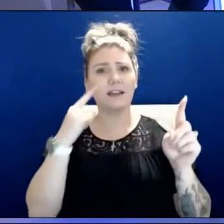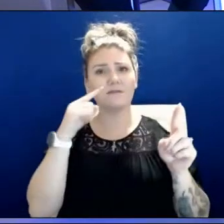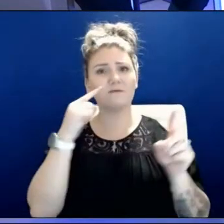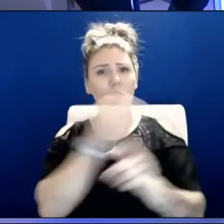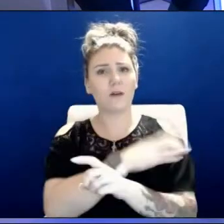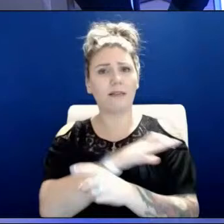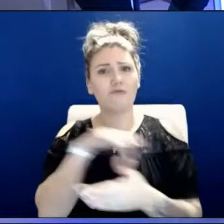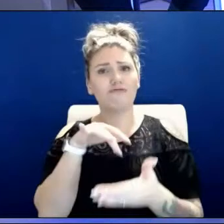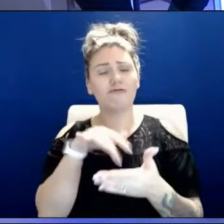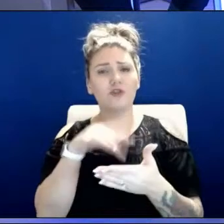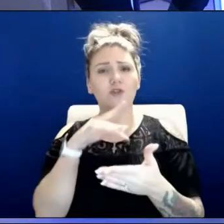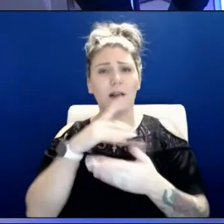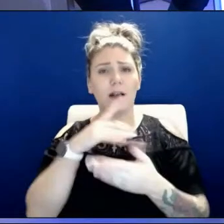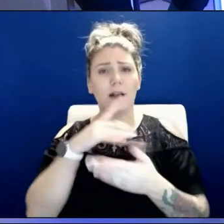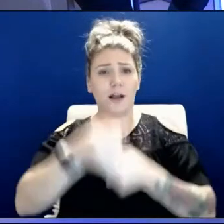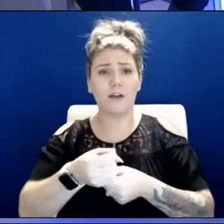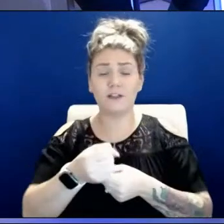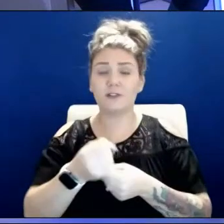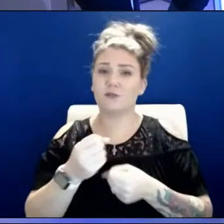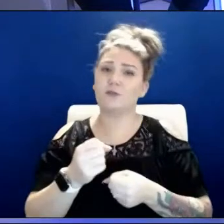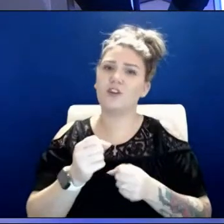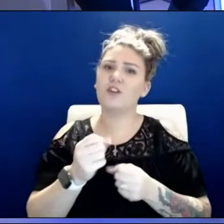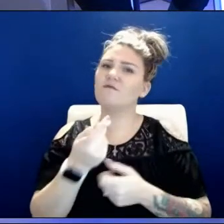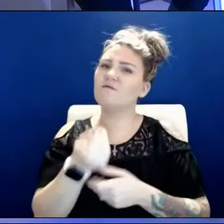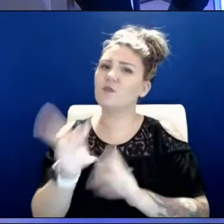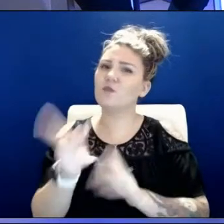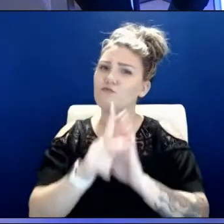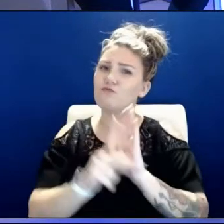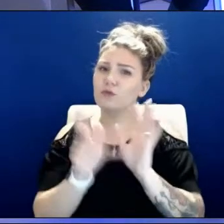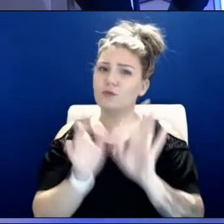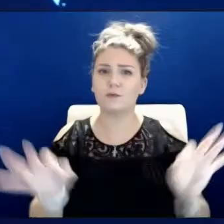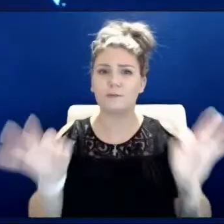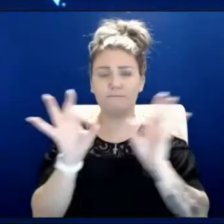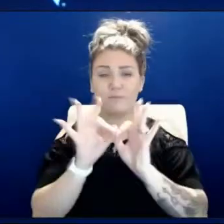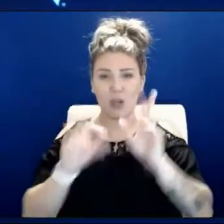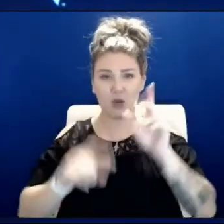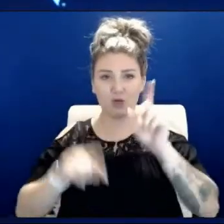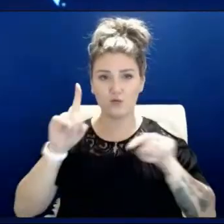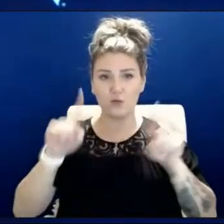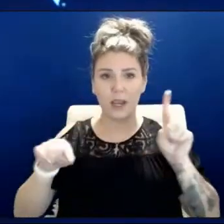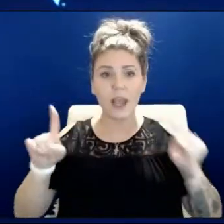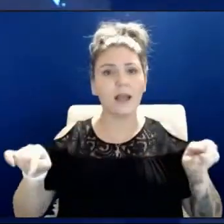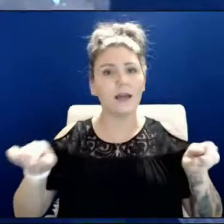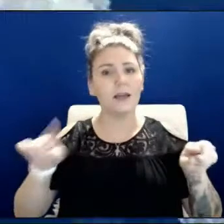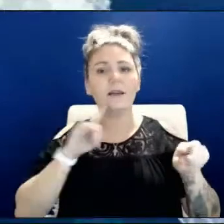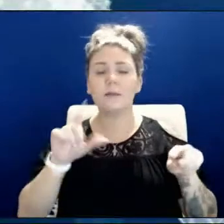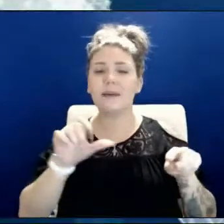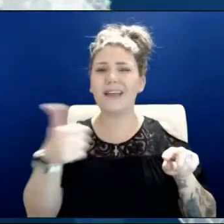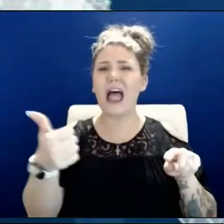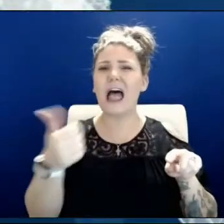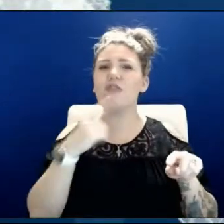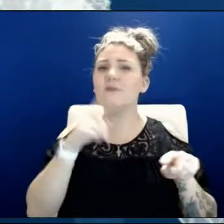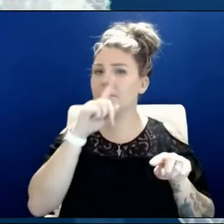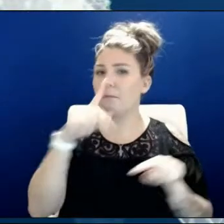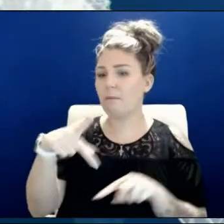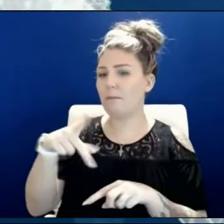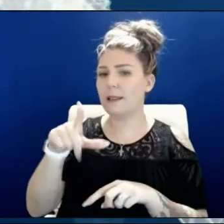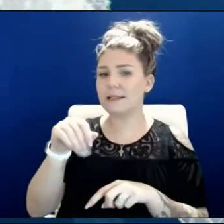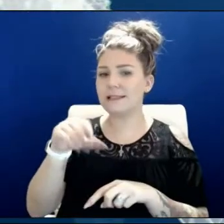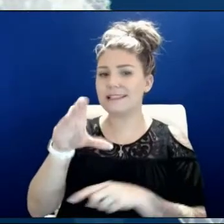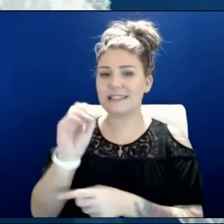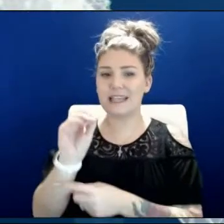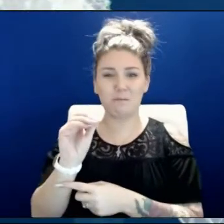are a couple of principles that are important. And one of those is being randomized, and another is a placebo control group. Dr. Barr, talk to us about